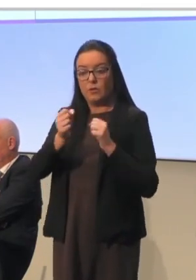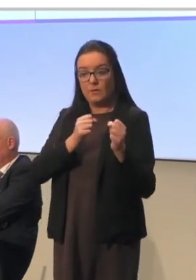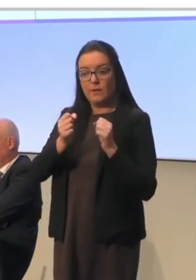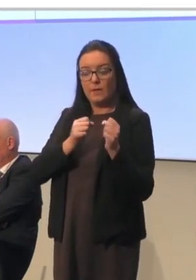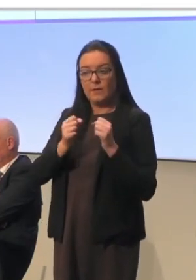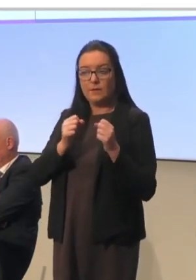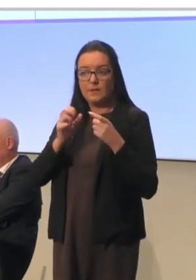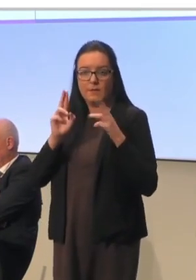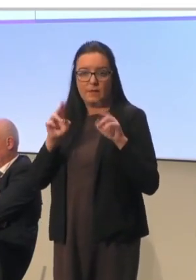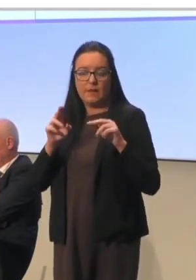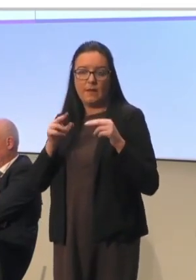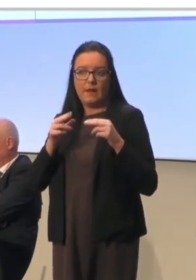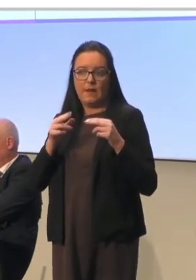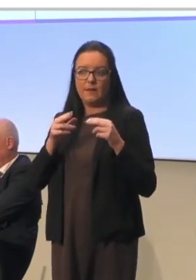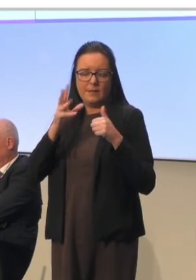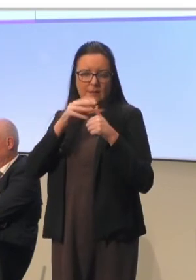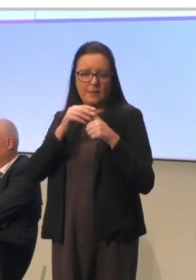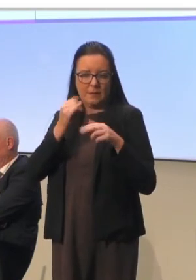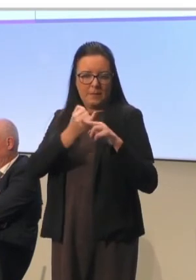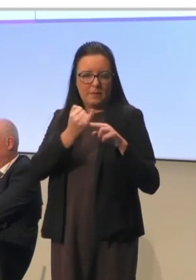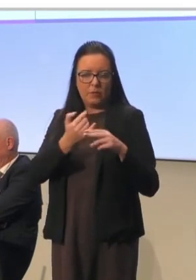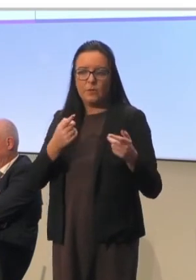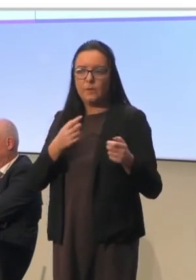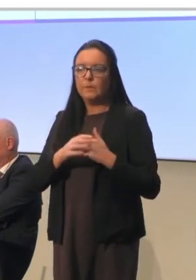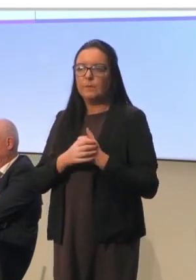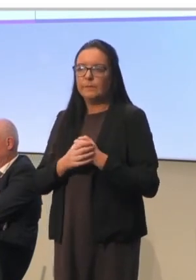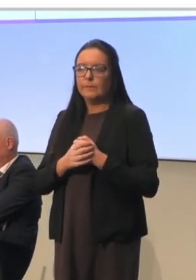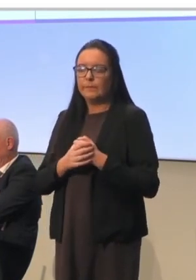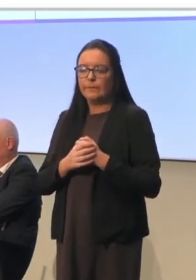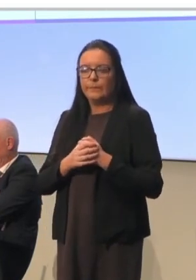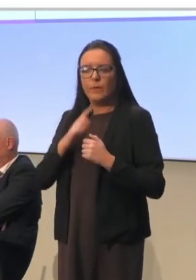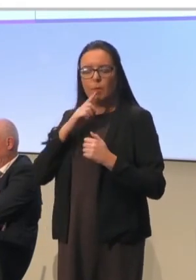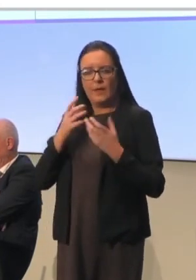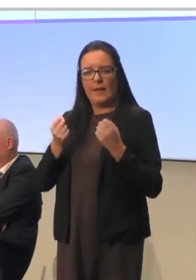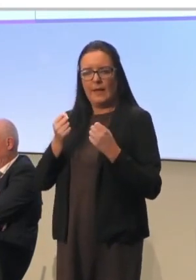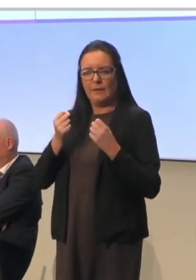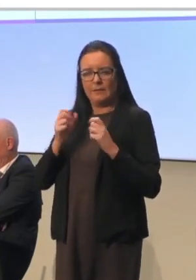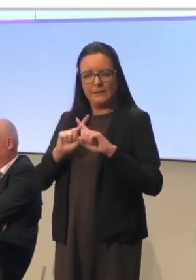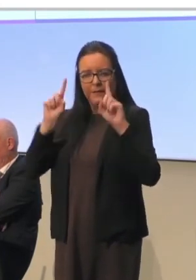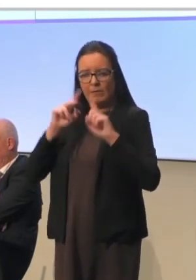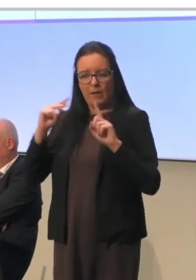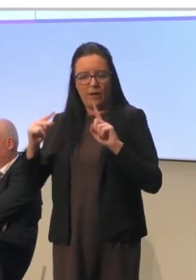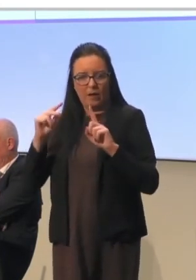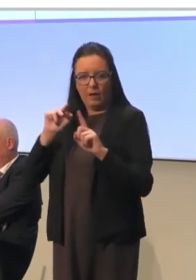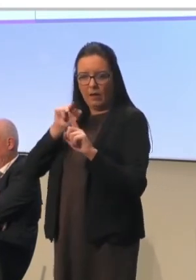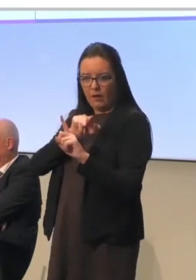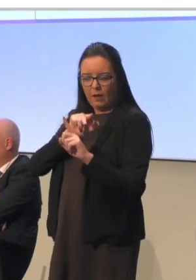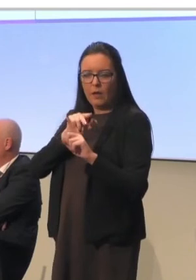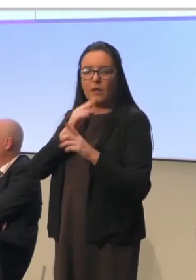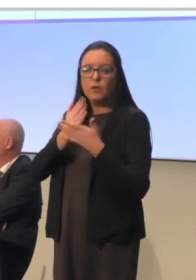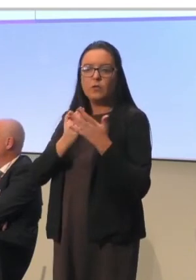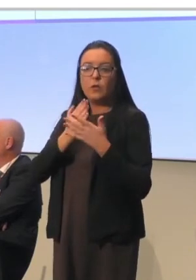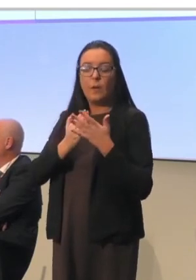the special school or their home. Now, there was a mix of perspective here. So some school personnel and parents